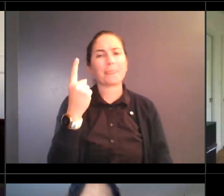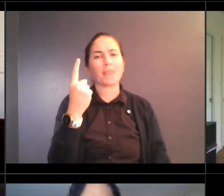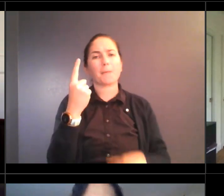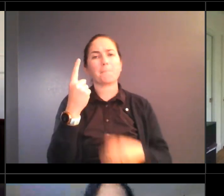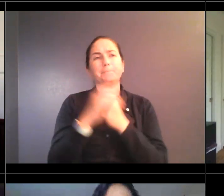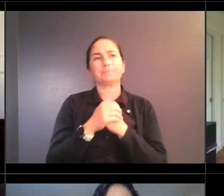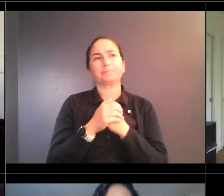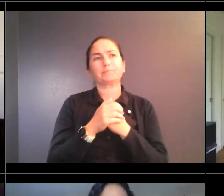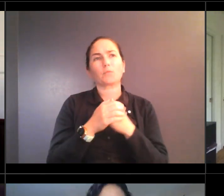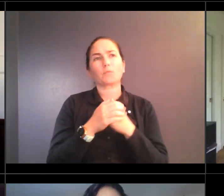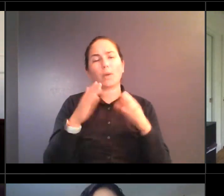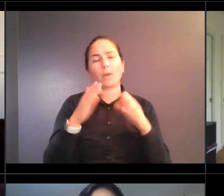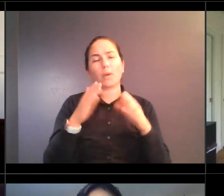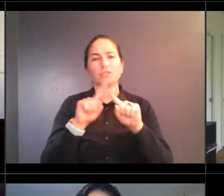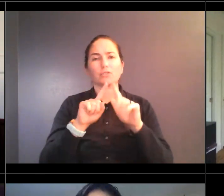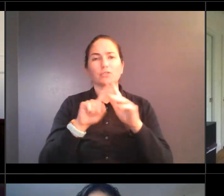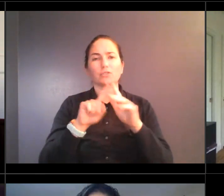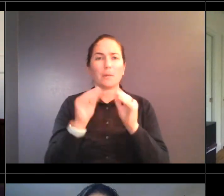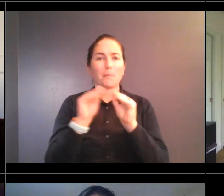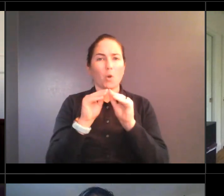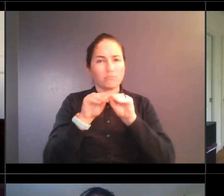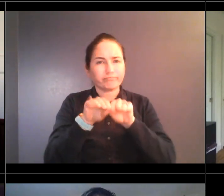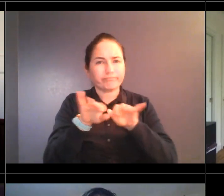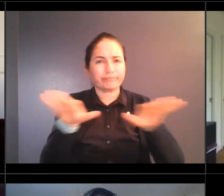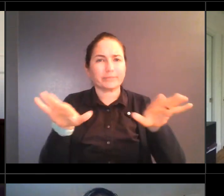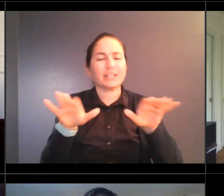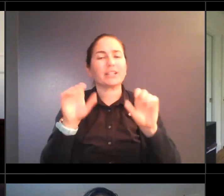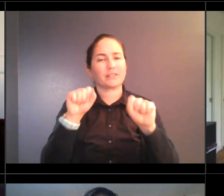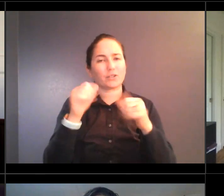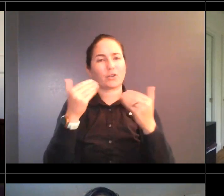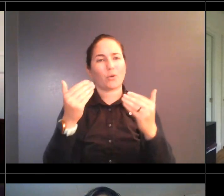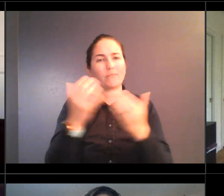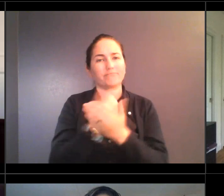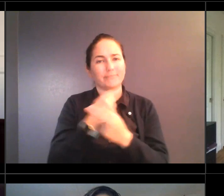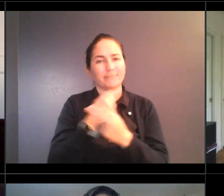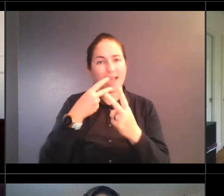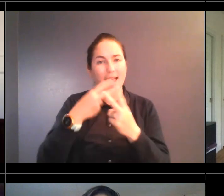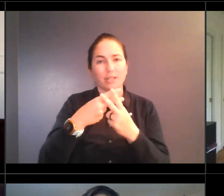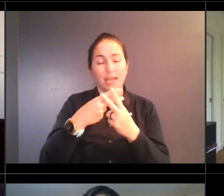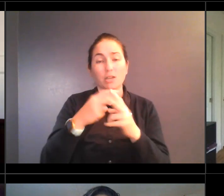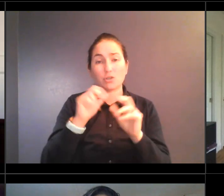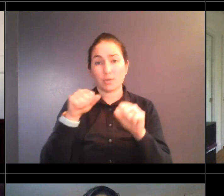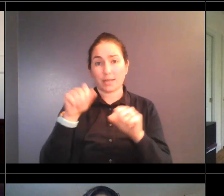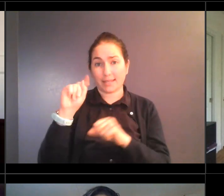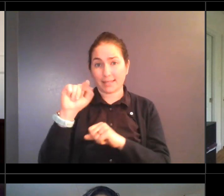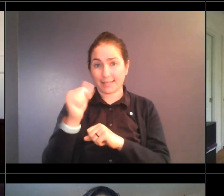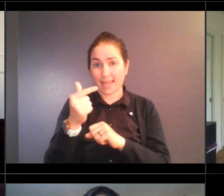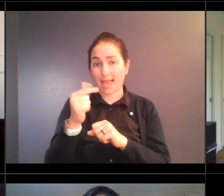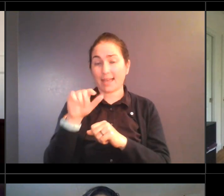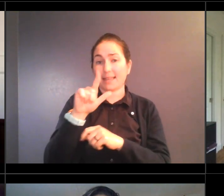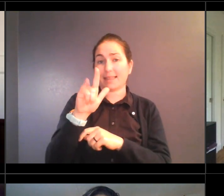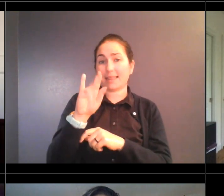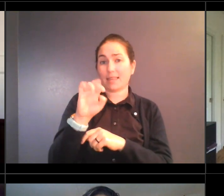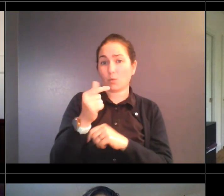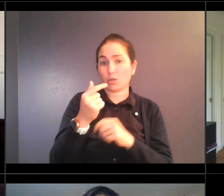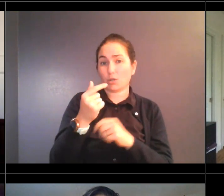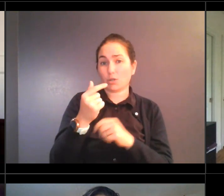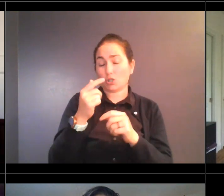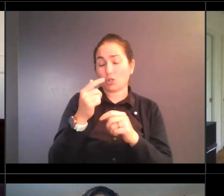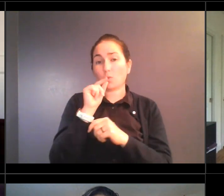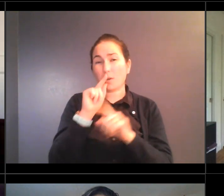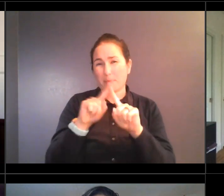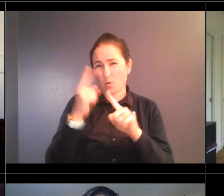start reaching a broader audience is by using hashtags. So you can tag Linguist Twitter. One recommendation for